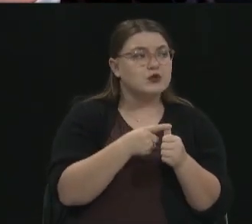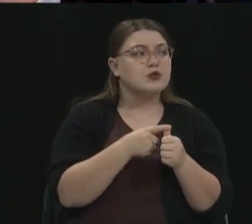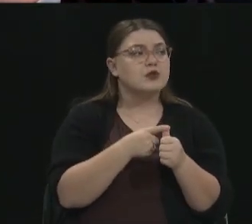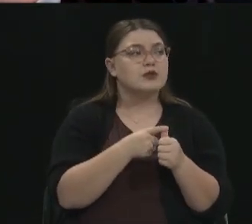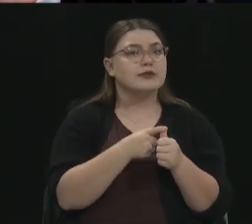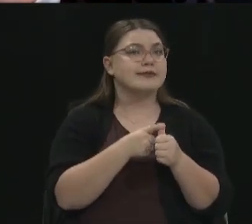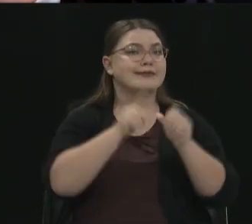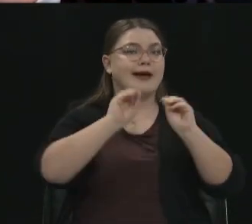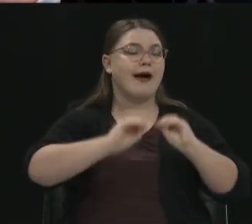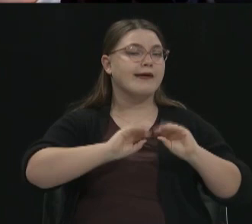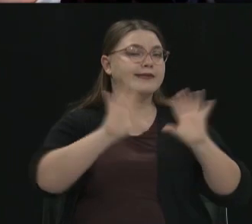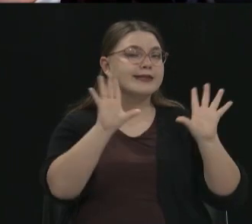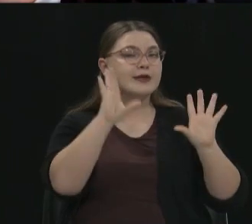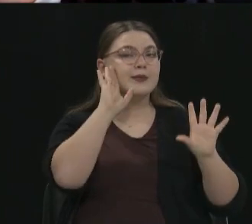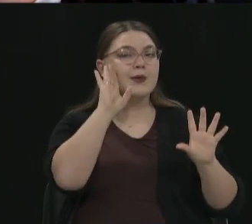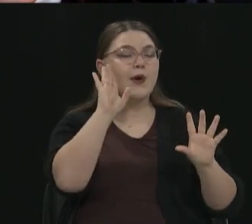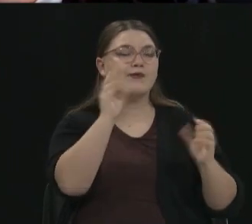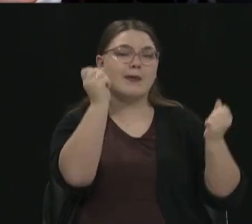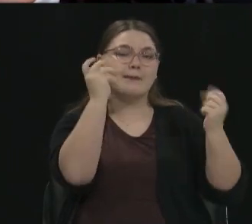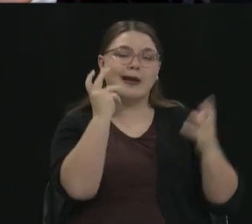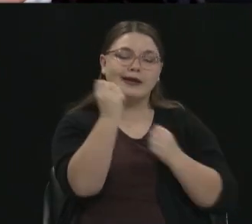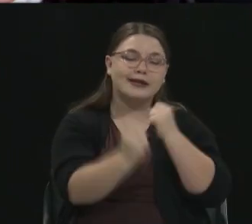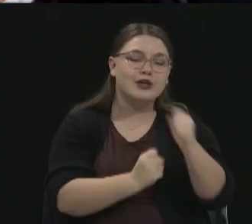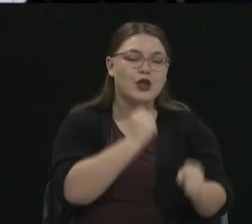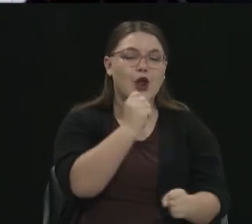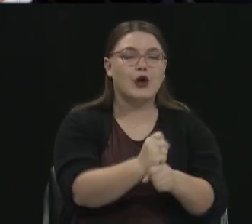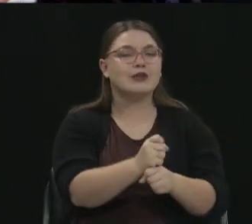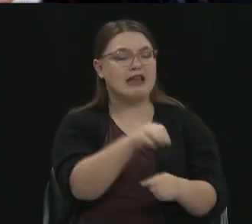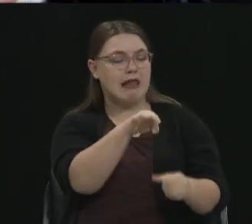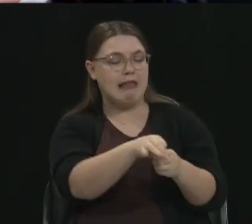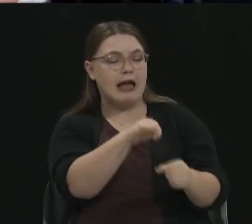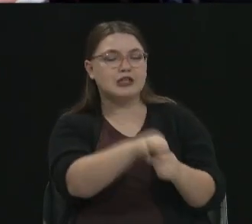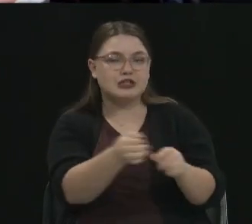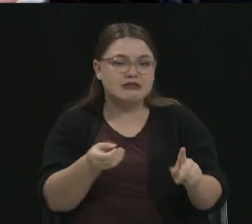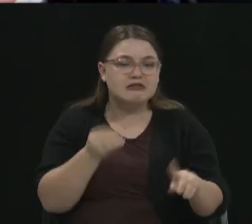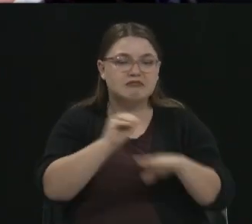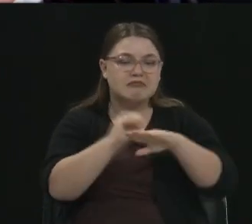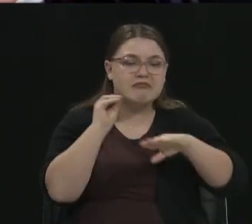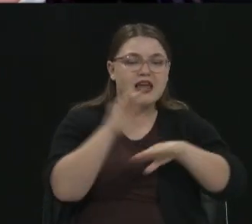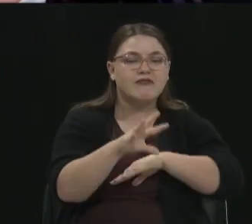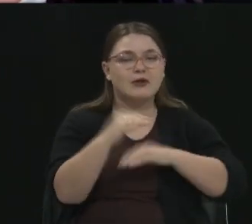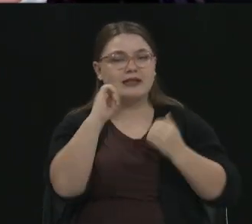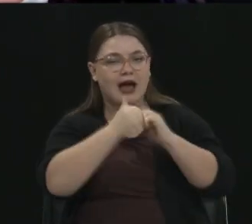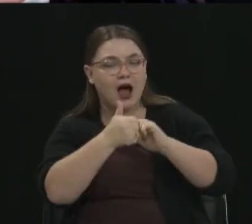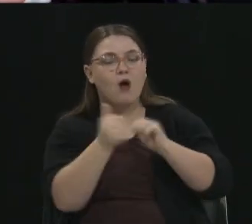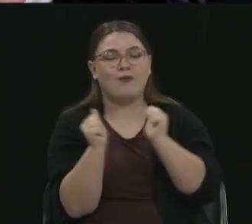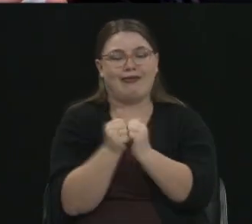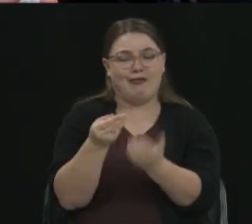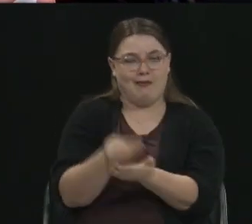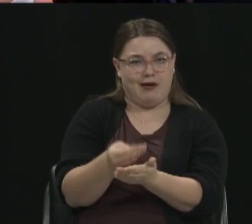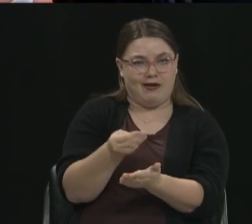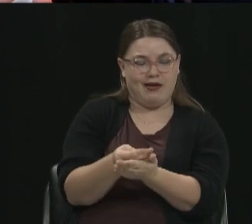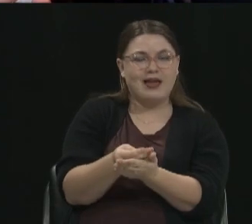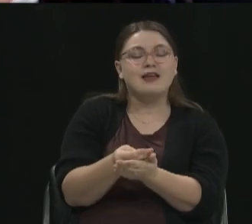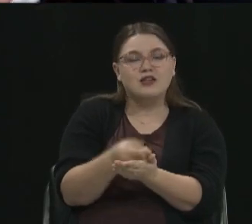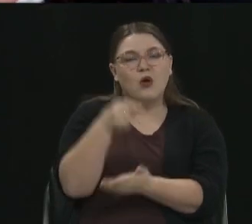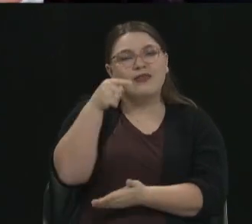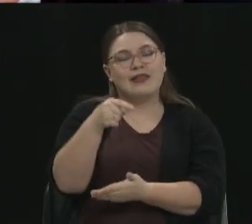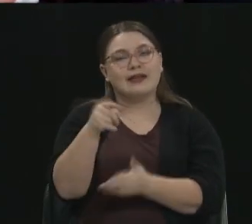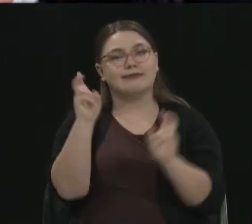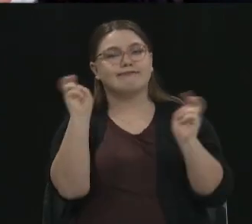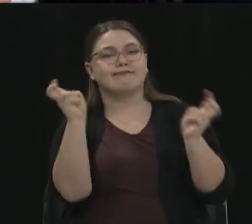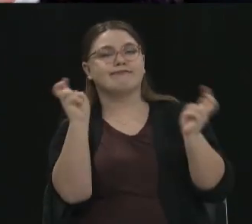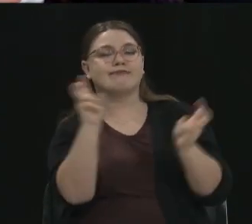Obviously, elections for years have been influenced by money. So this issue of dark money is only